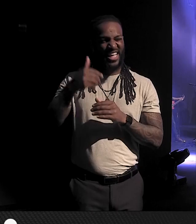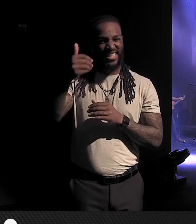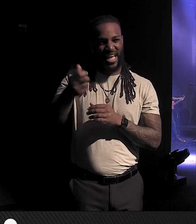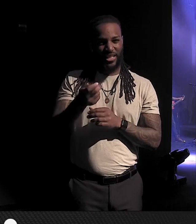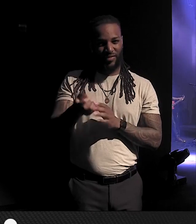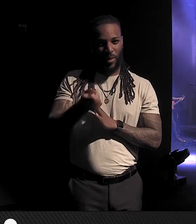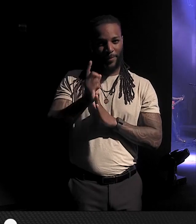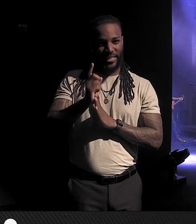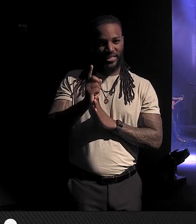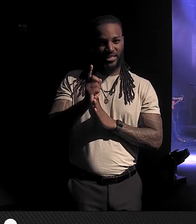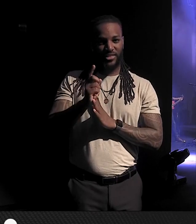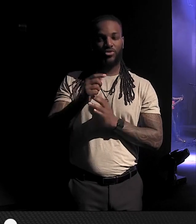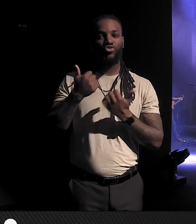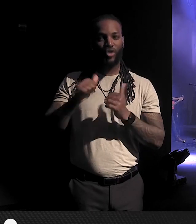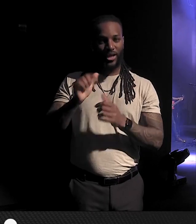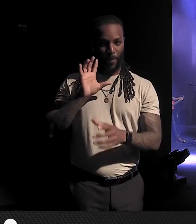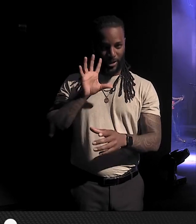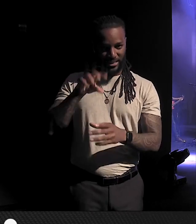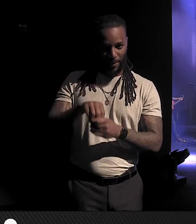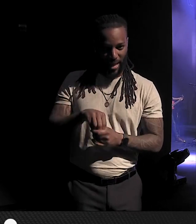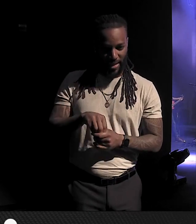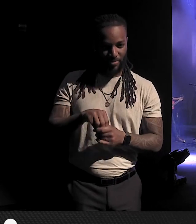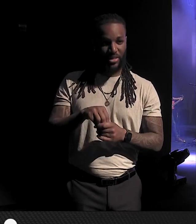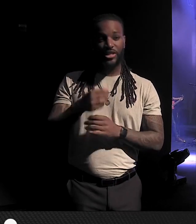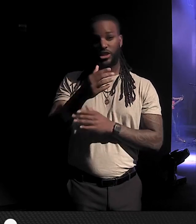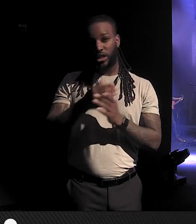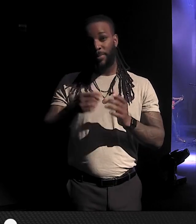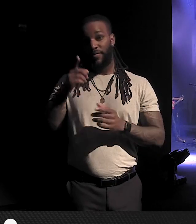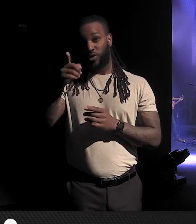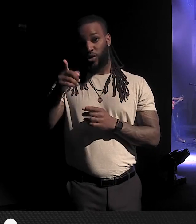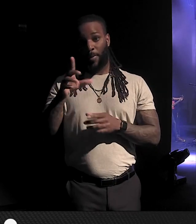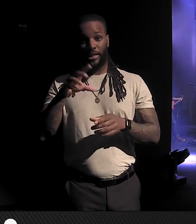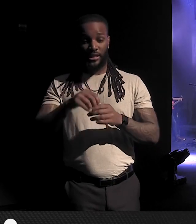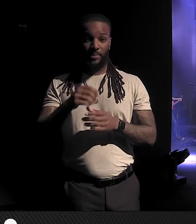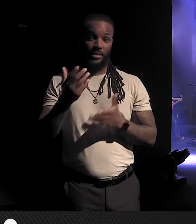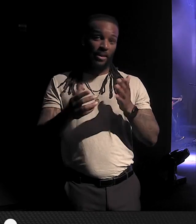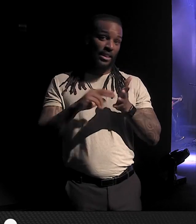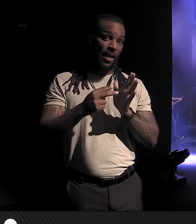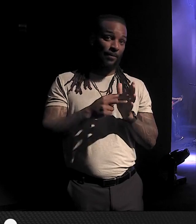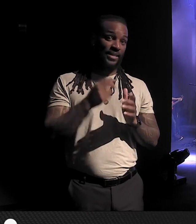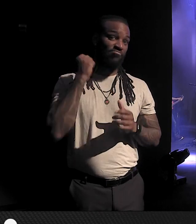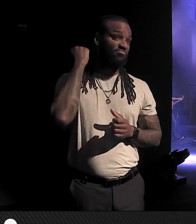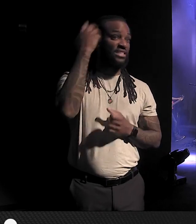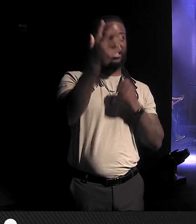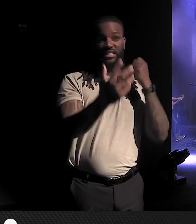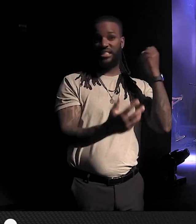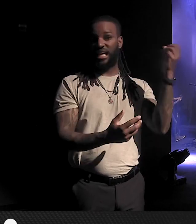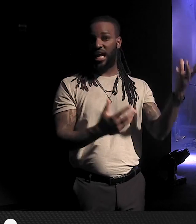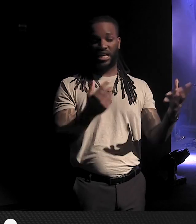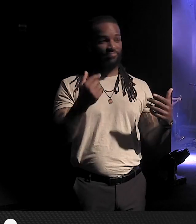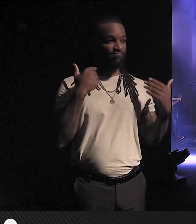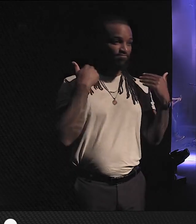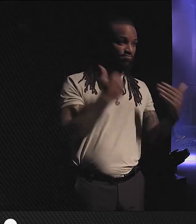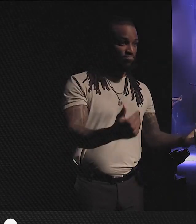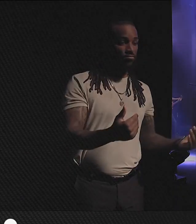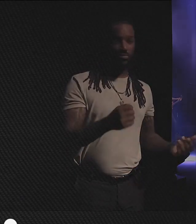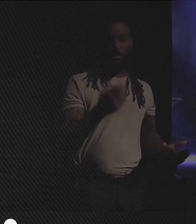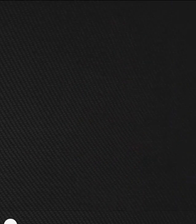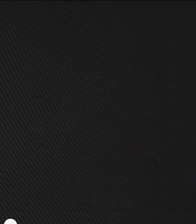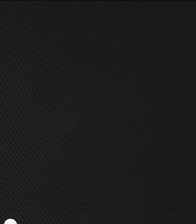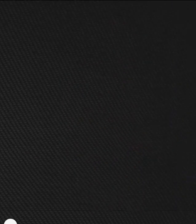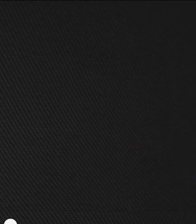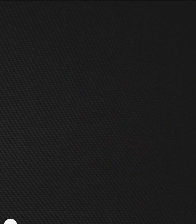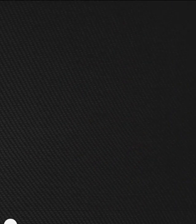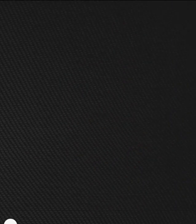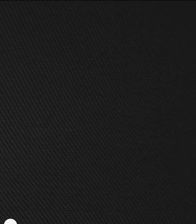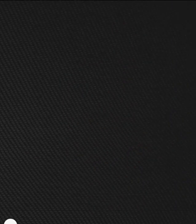minutes engaging in participation. For some of you, participation will be singing with all your heart, or raising your hands.